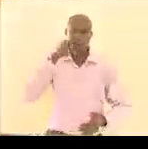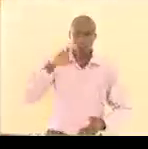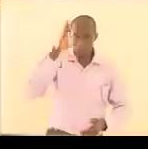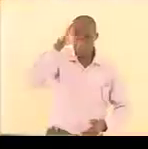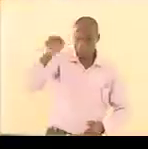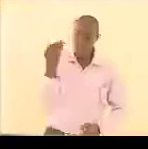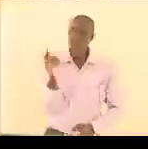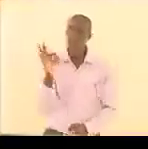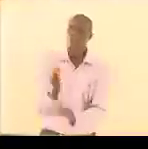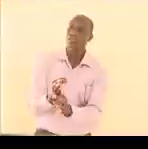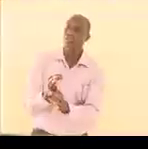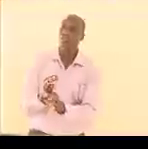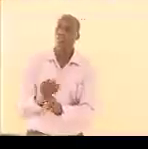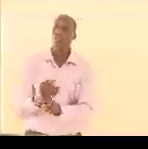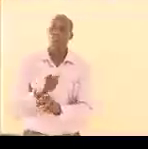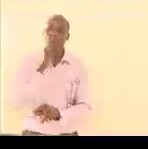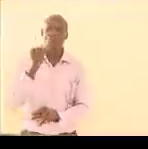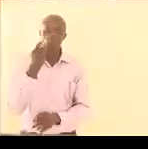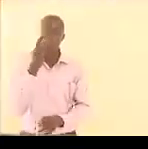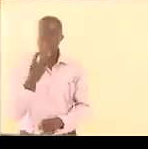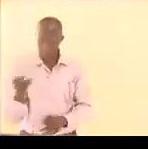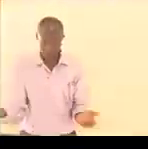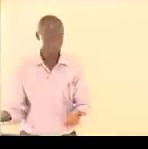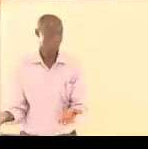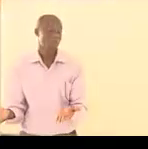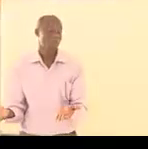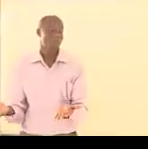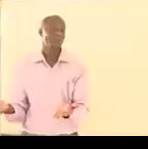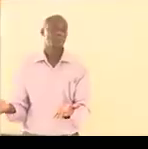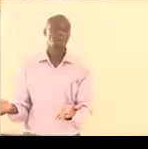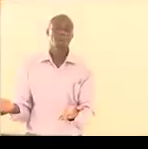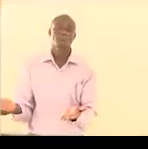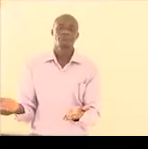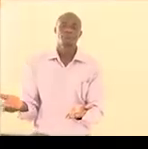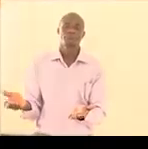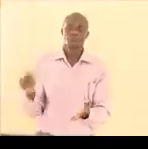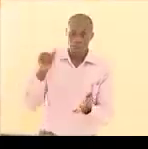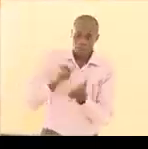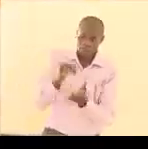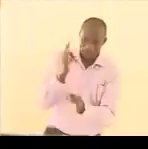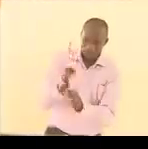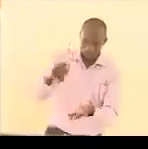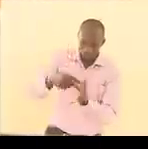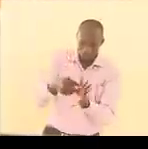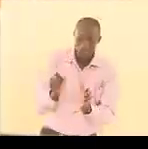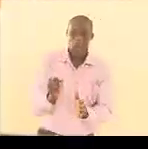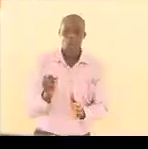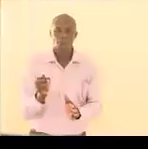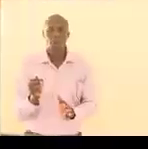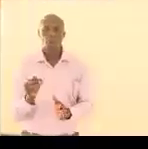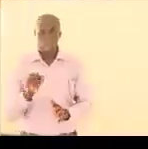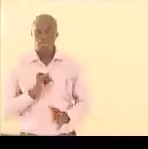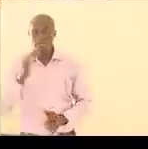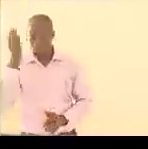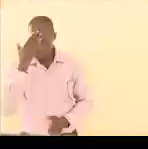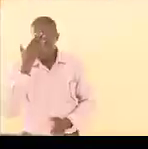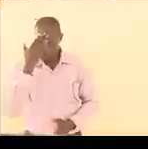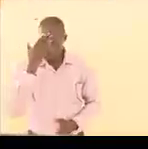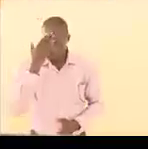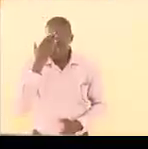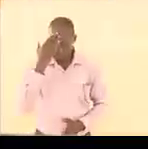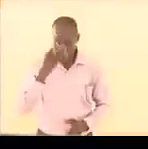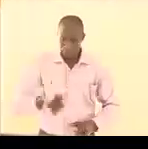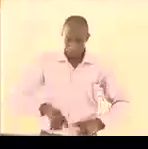men and women of faith, not the ones I see around me. That faith means that I